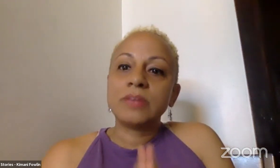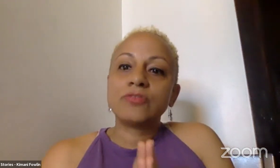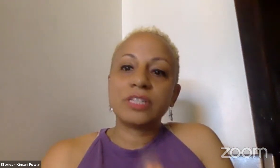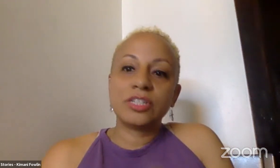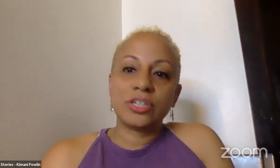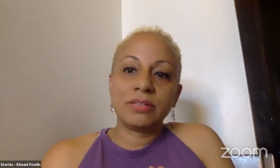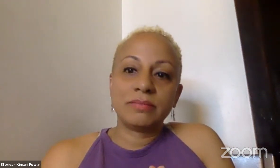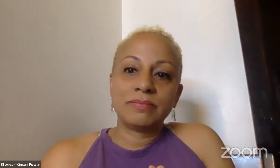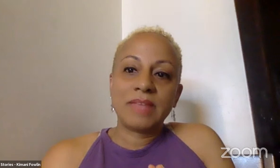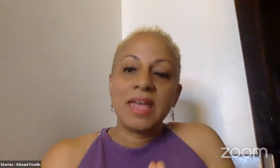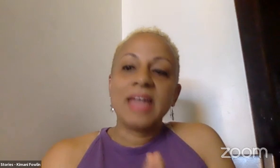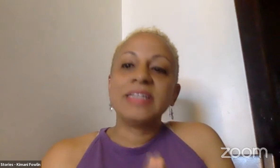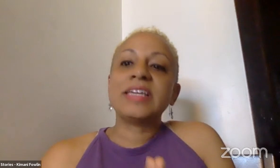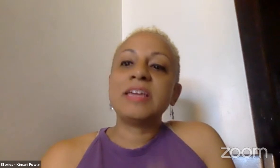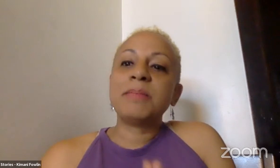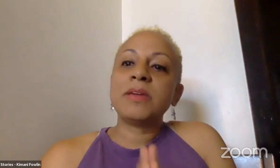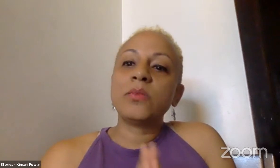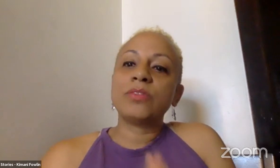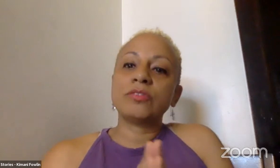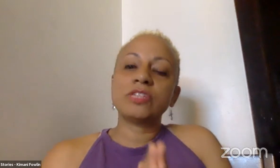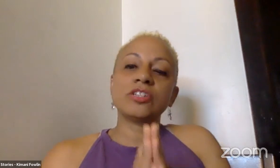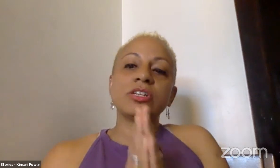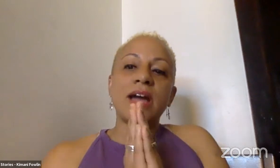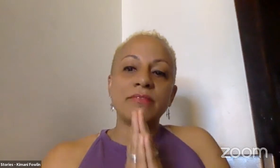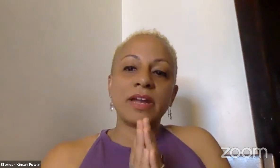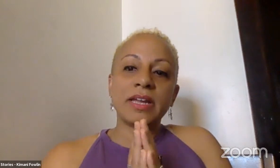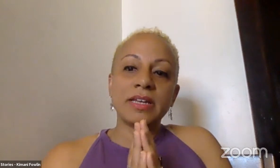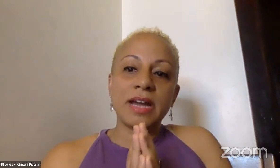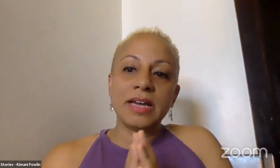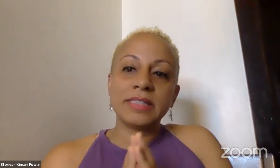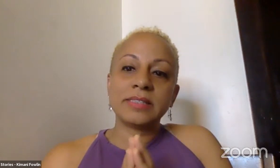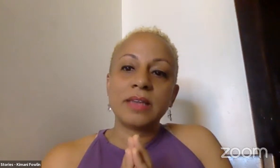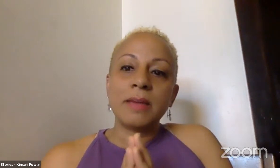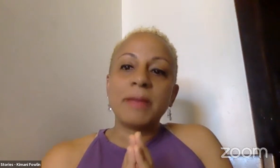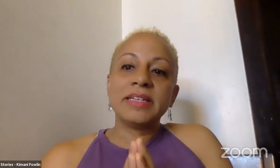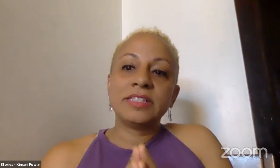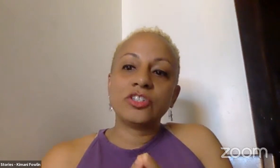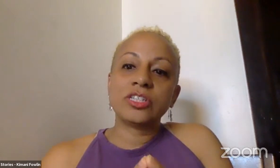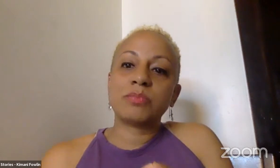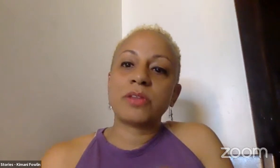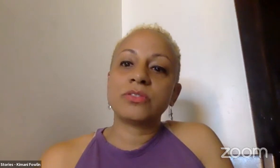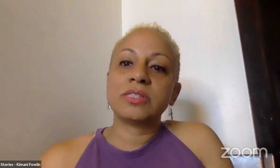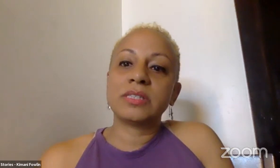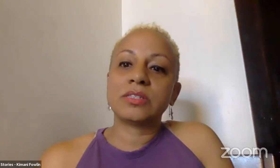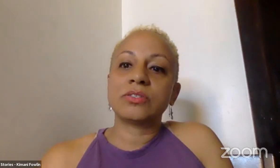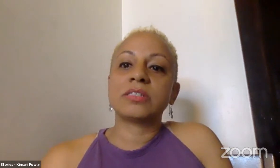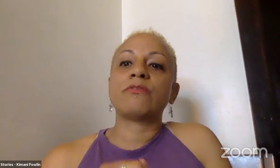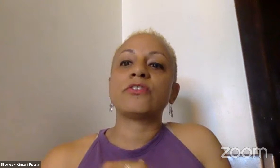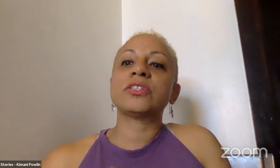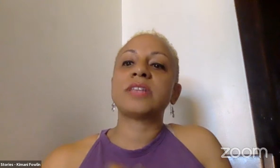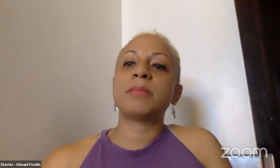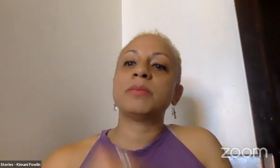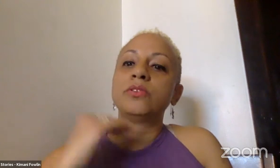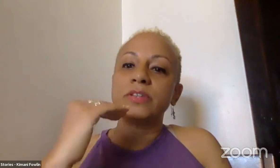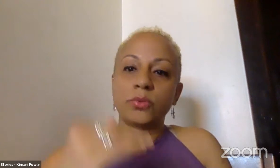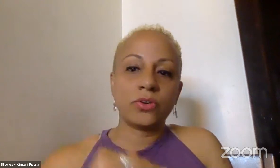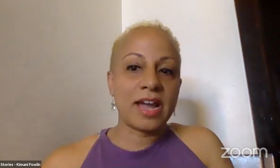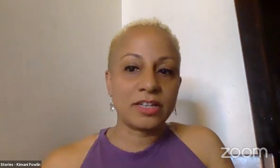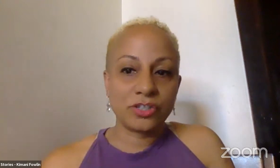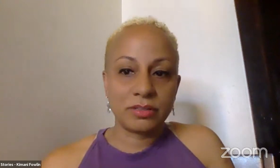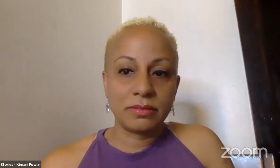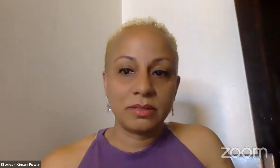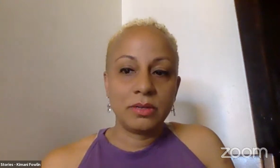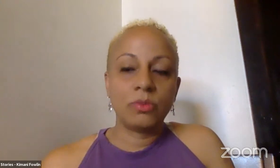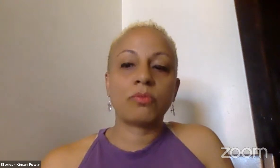essential tradition. And in keeping with the tradition, I recognize my Indigenous brothers and sisters as a first step in moving